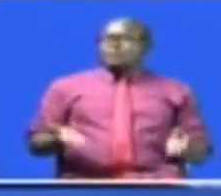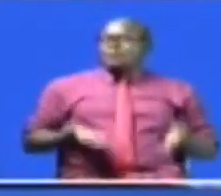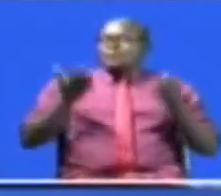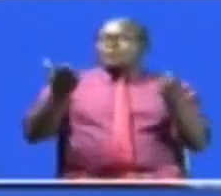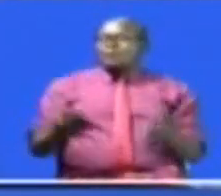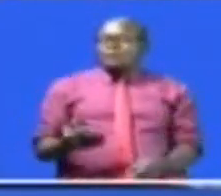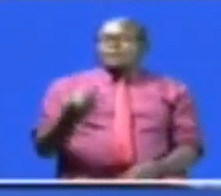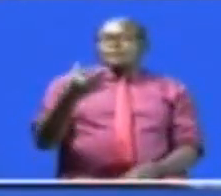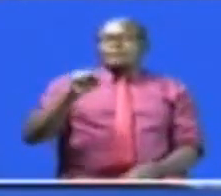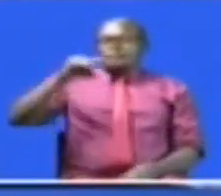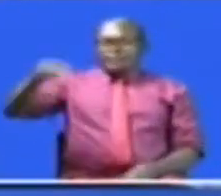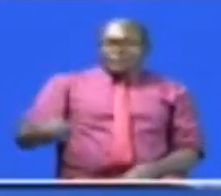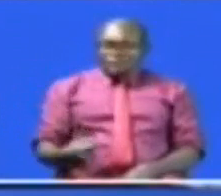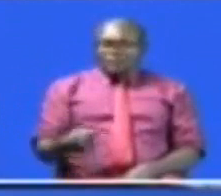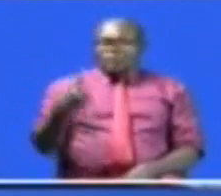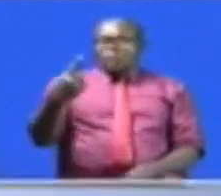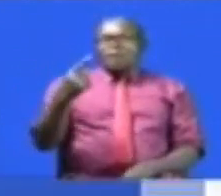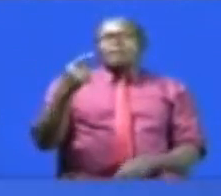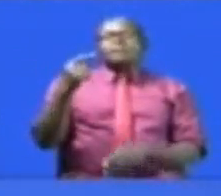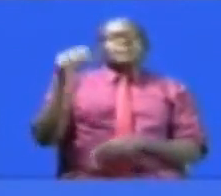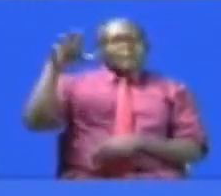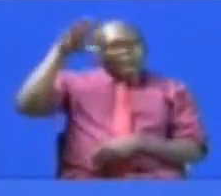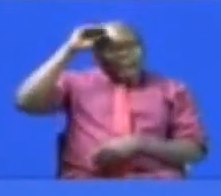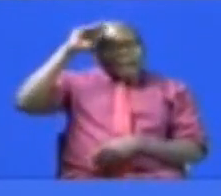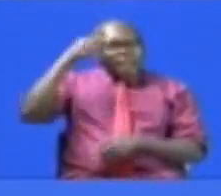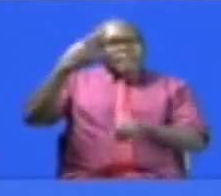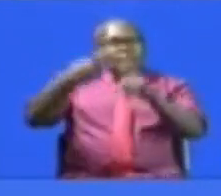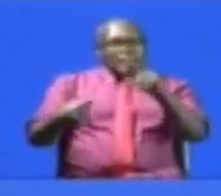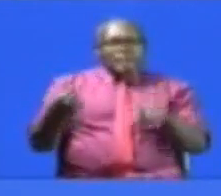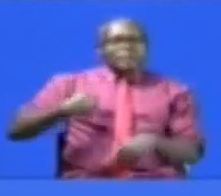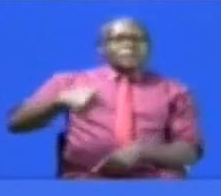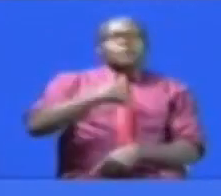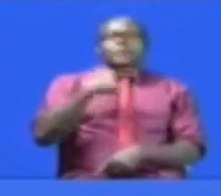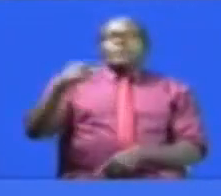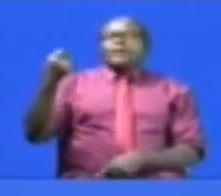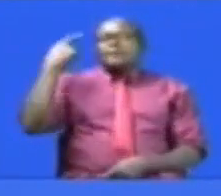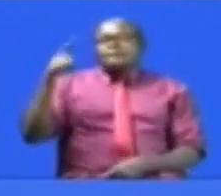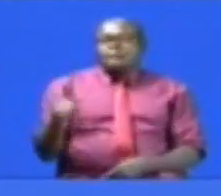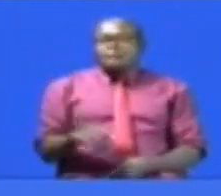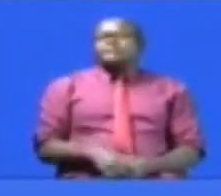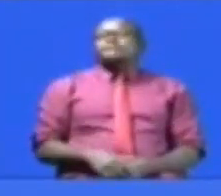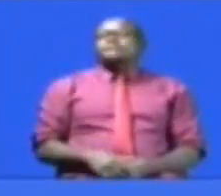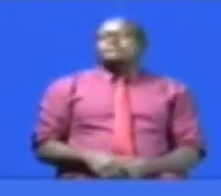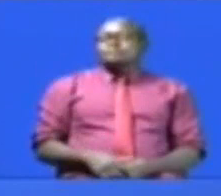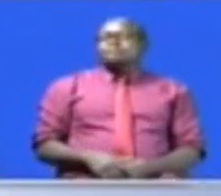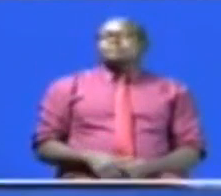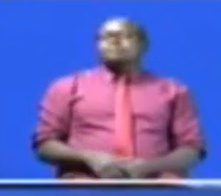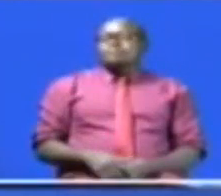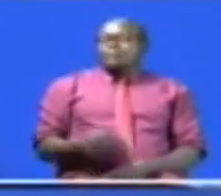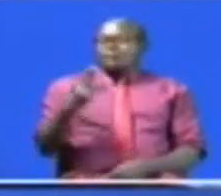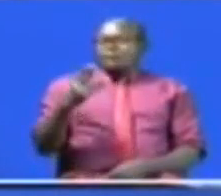offered 35,000 per academic year, and we went for four good academic